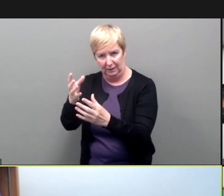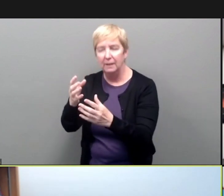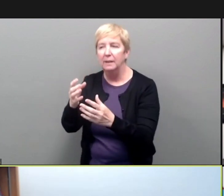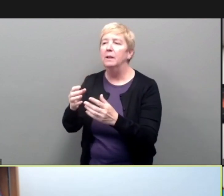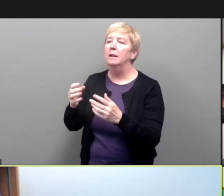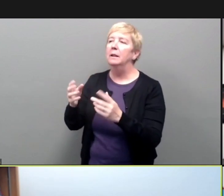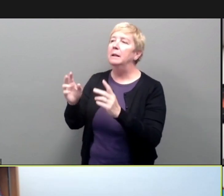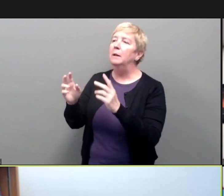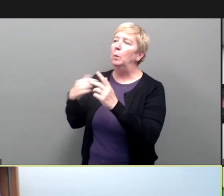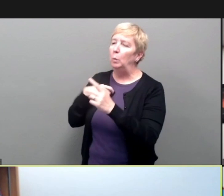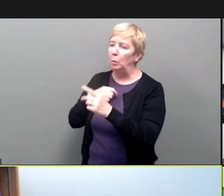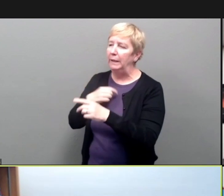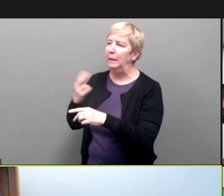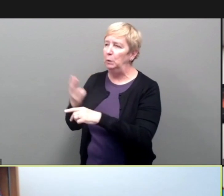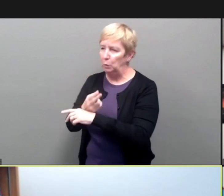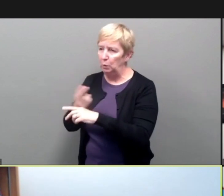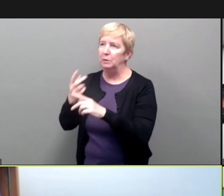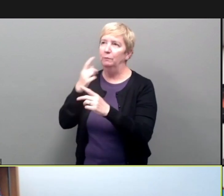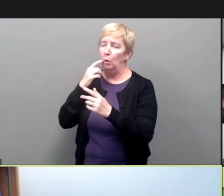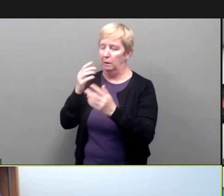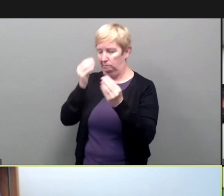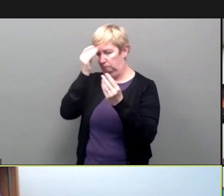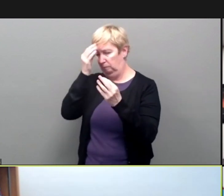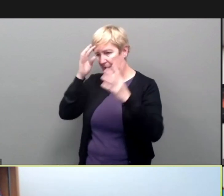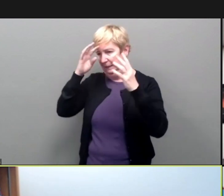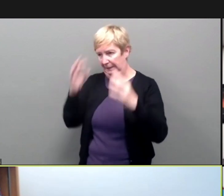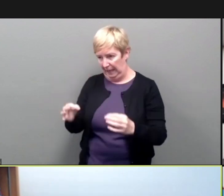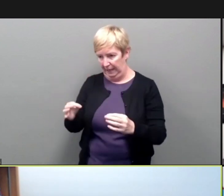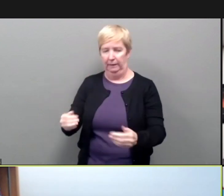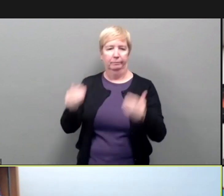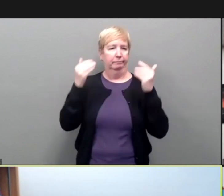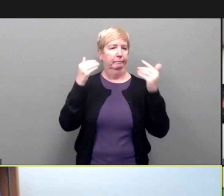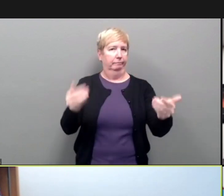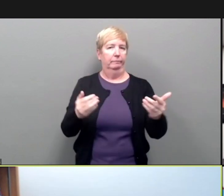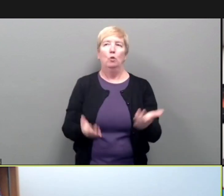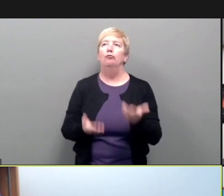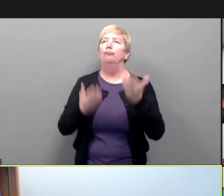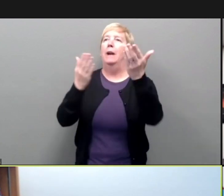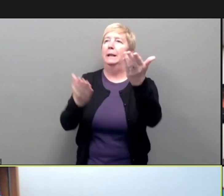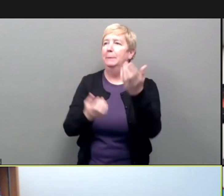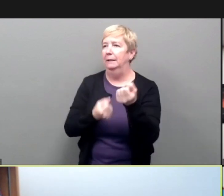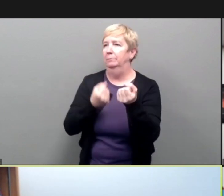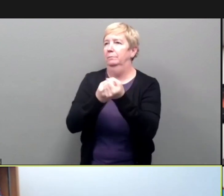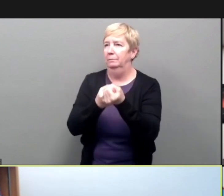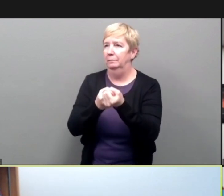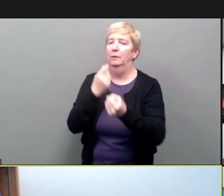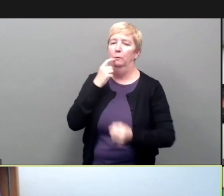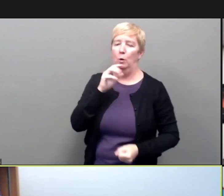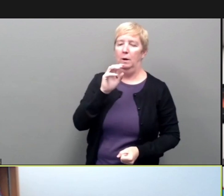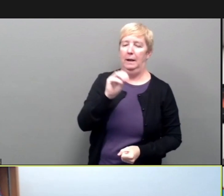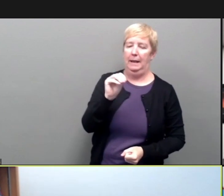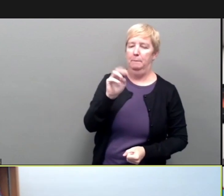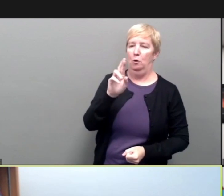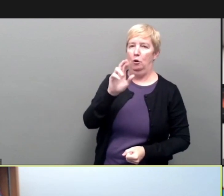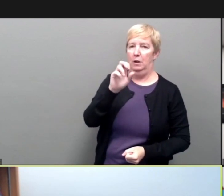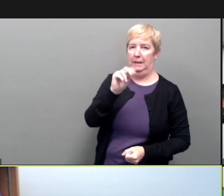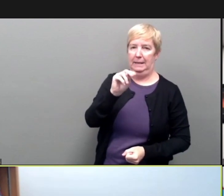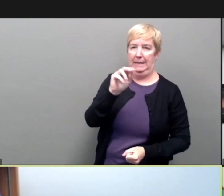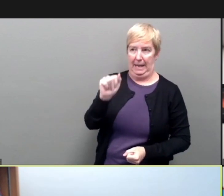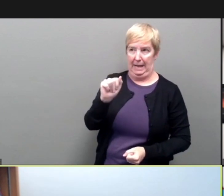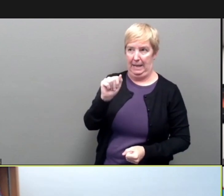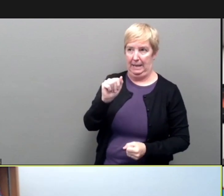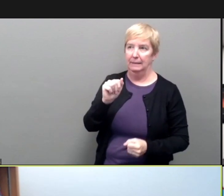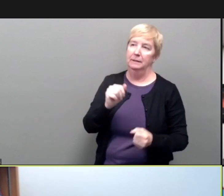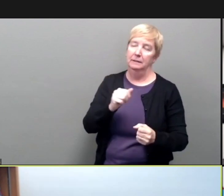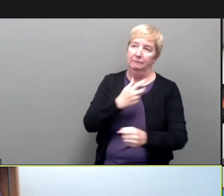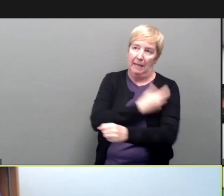recommend boosters, beginning at that 6-month mark for the mRNA vaccines, and then to recommend